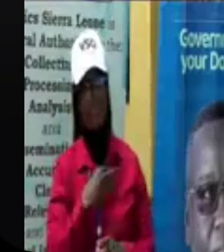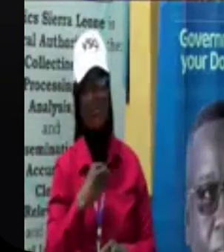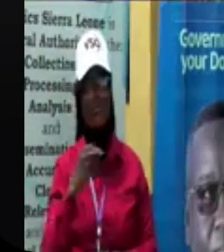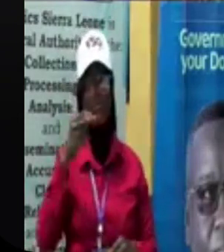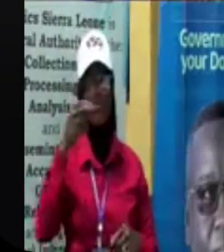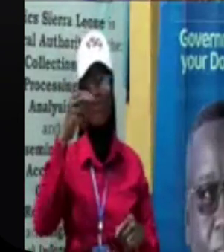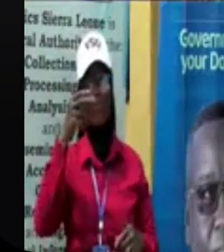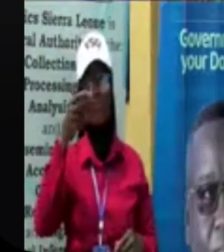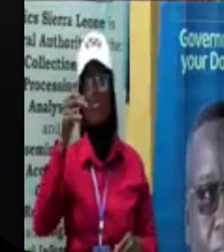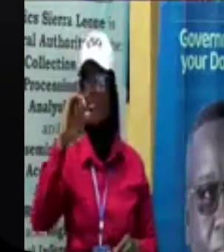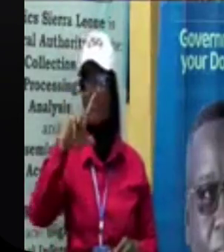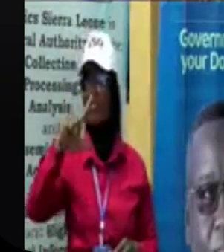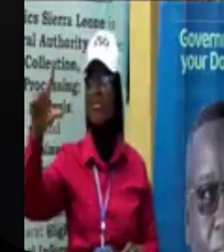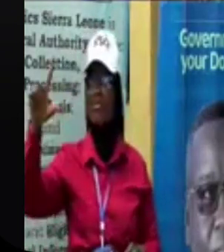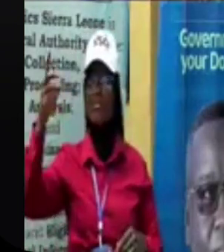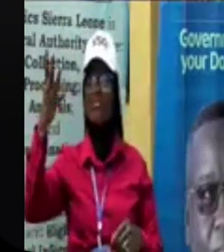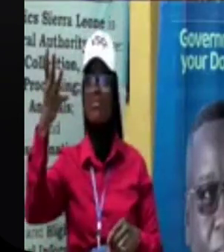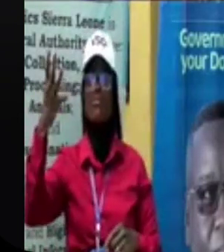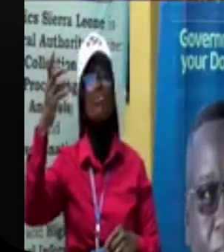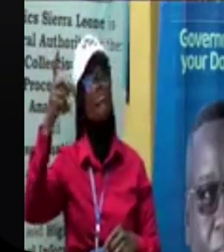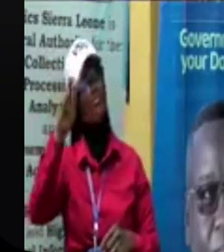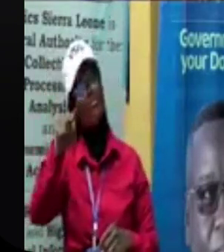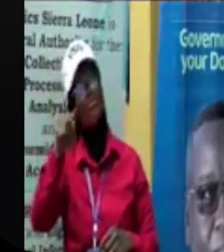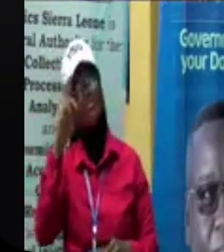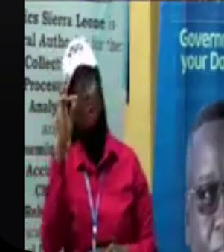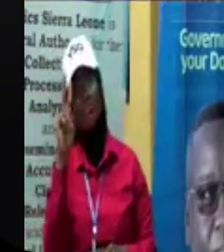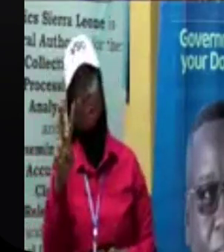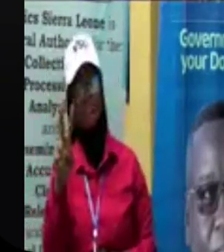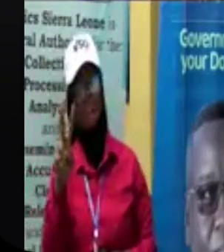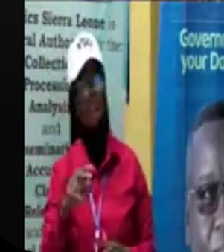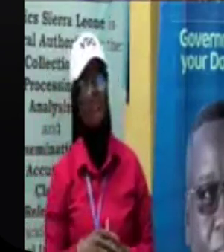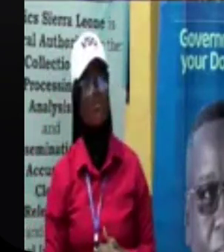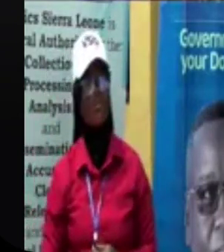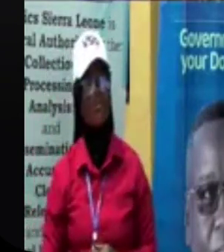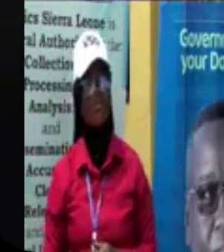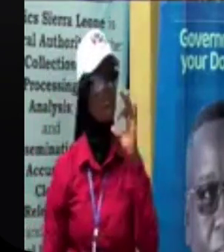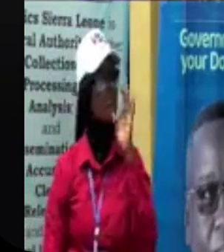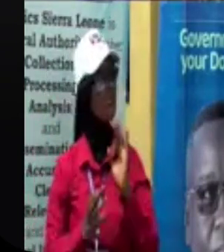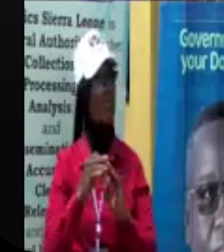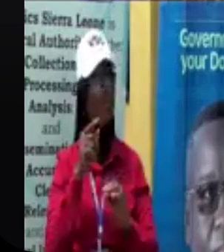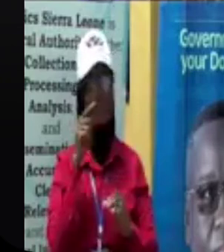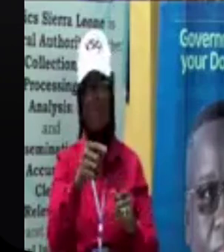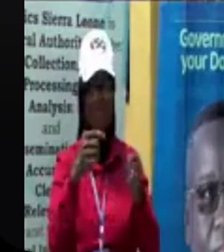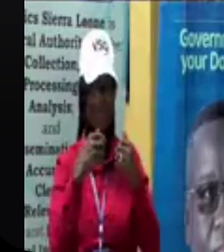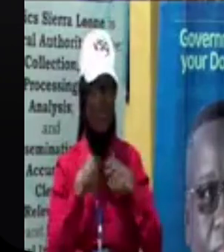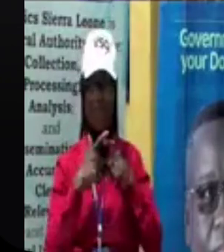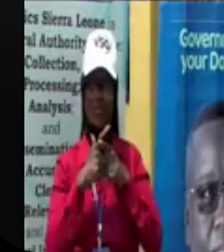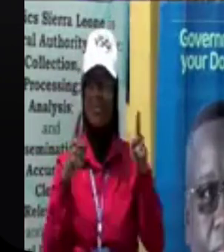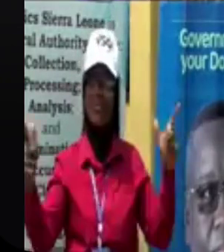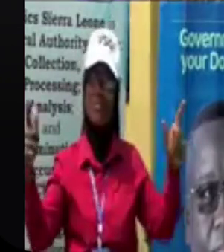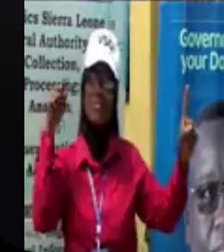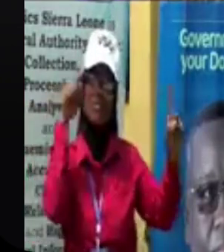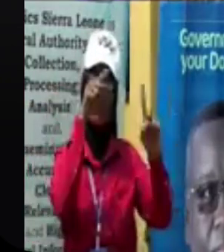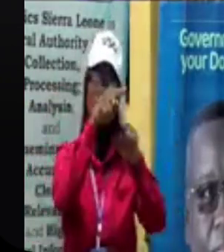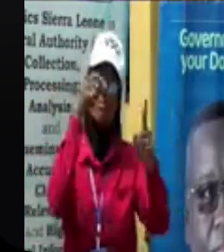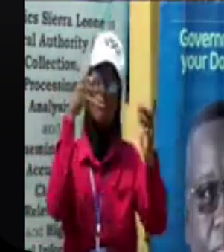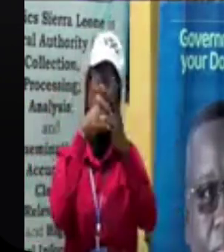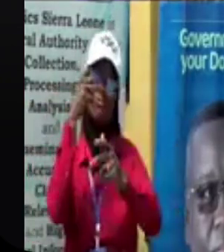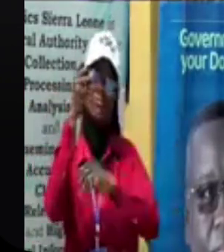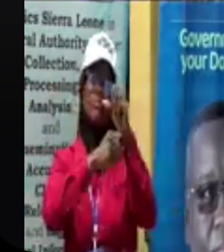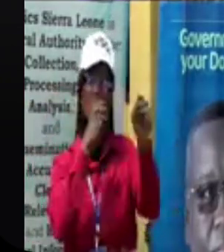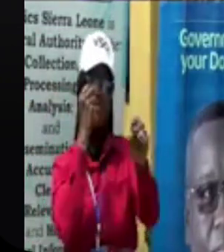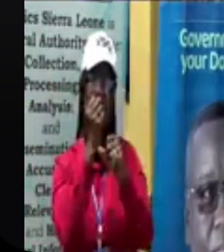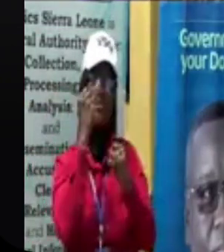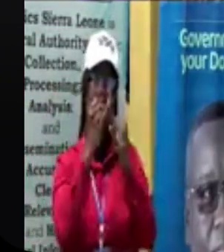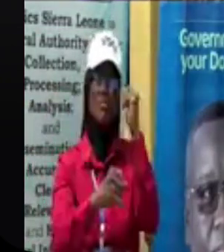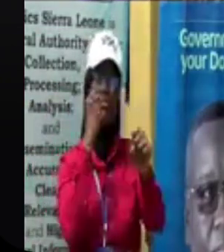grow 4% to 2.2. Even and then get big goals than this year.